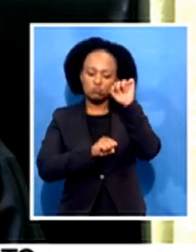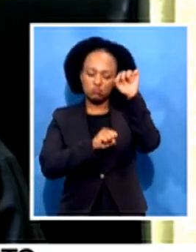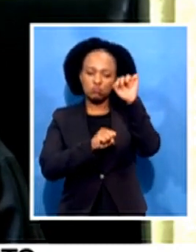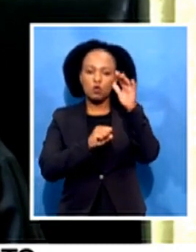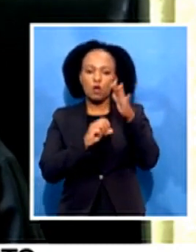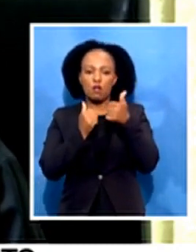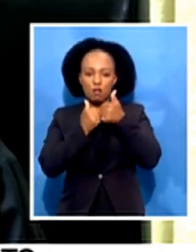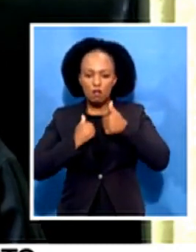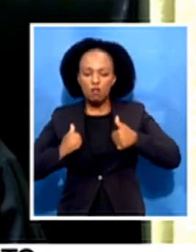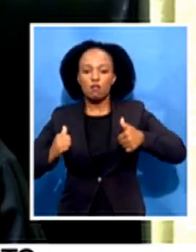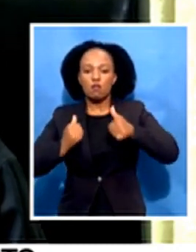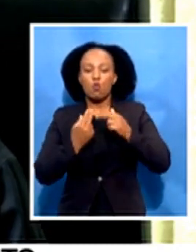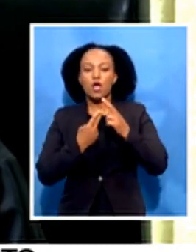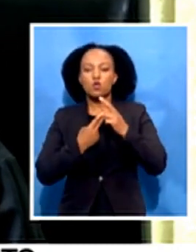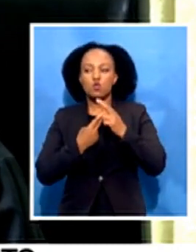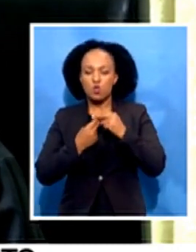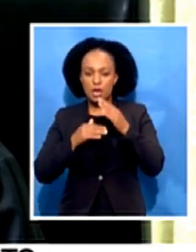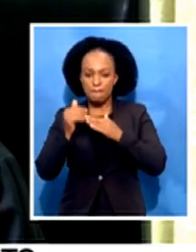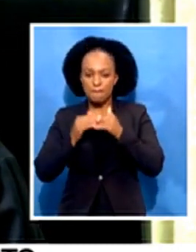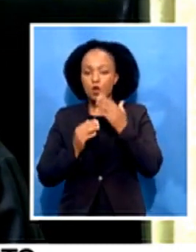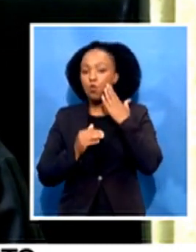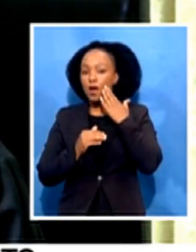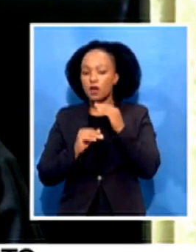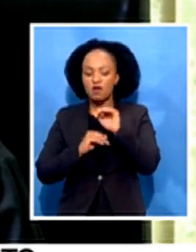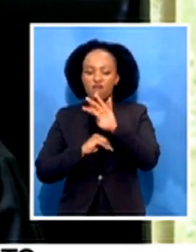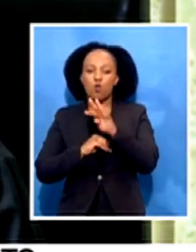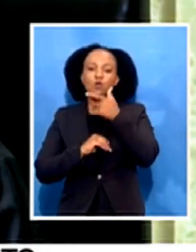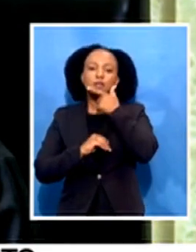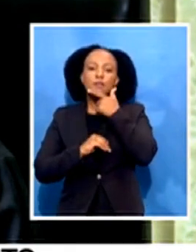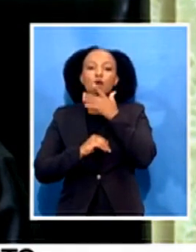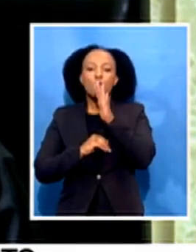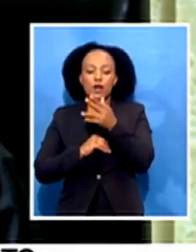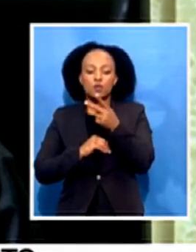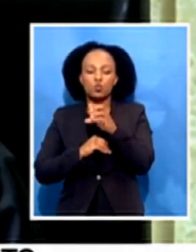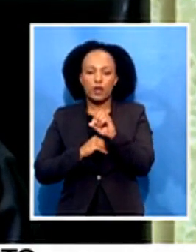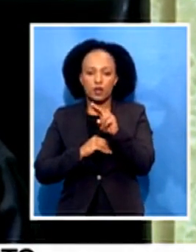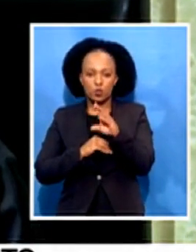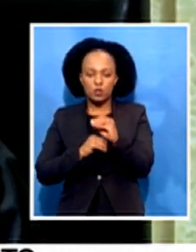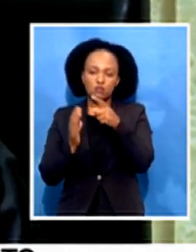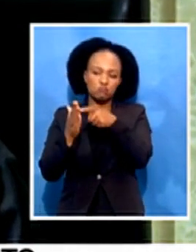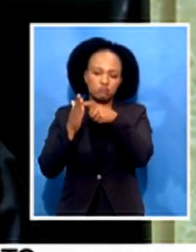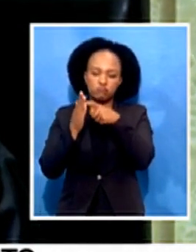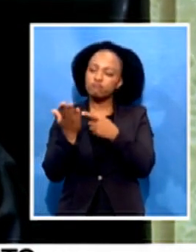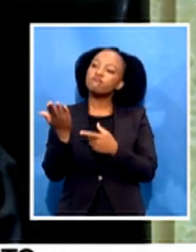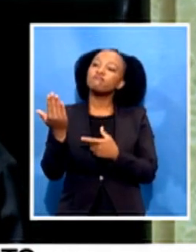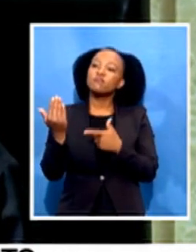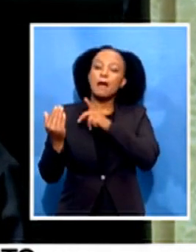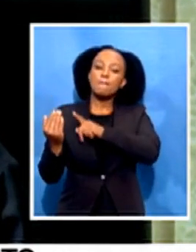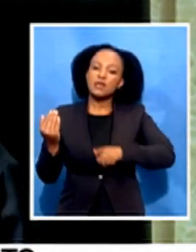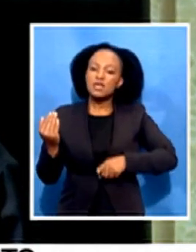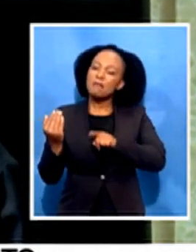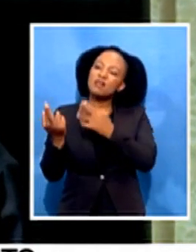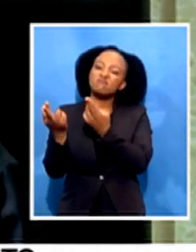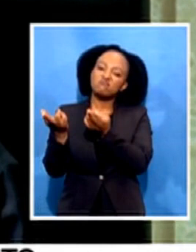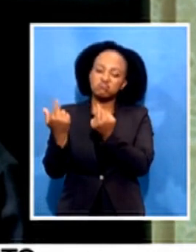4th December 2020 to demand a response from the Presidency on the memorandum submitted on the